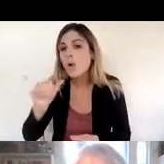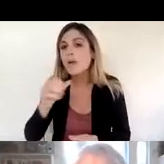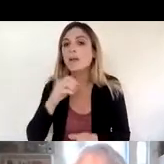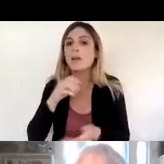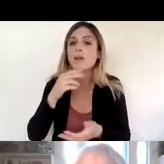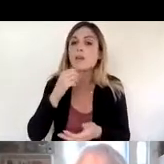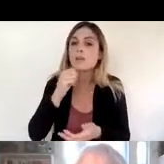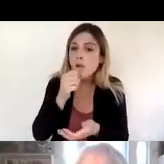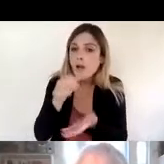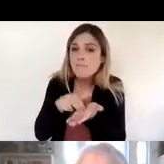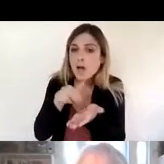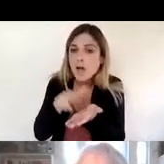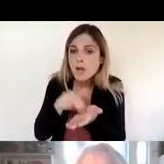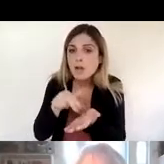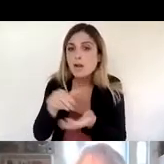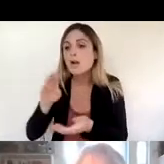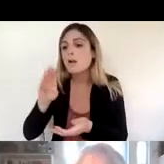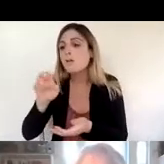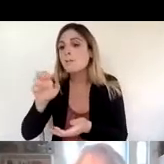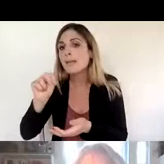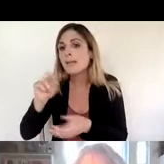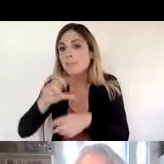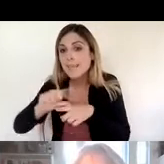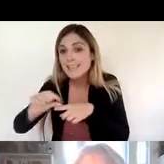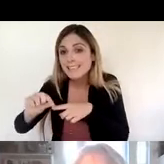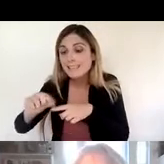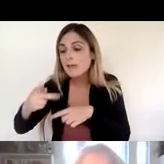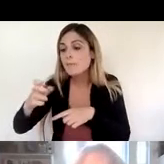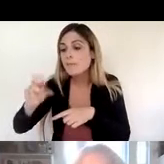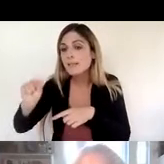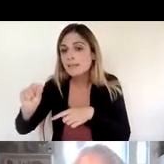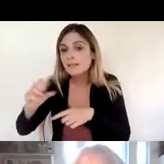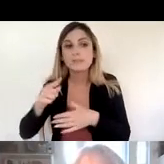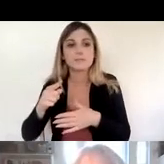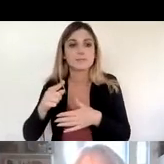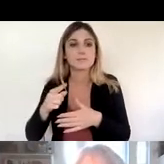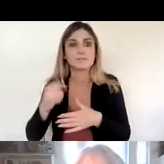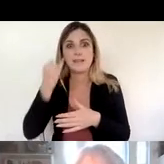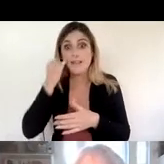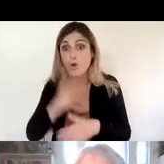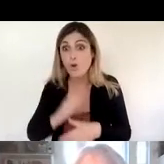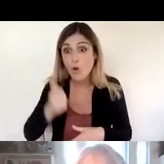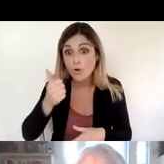and lentils. More for older people, more for people who are losing weight. Eat lots and lots of fruits and